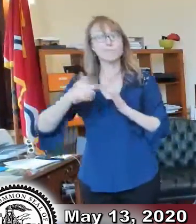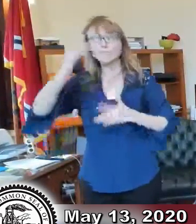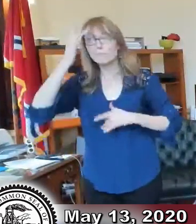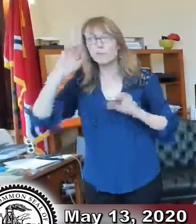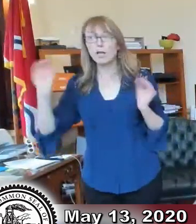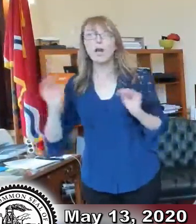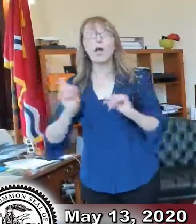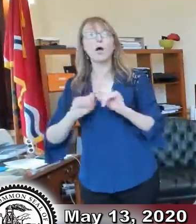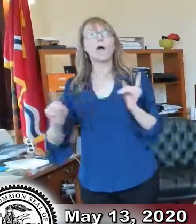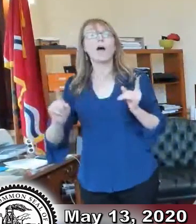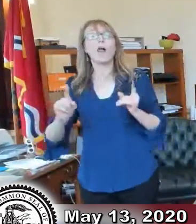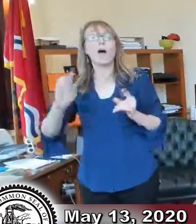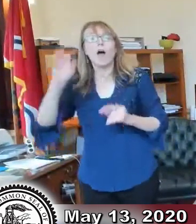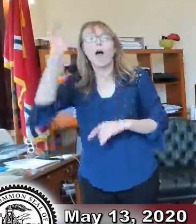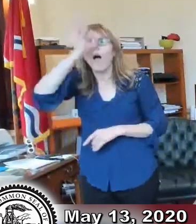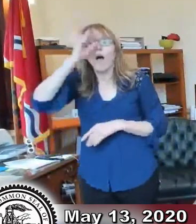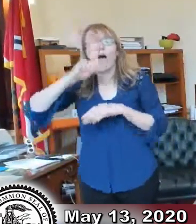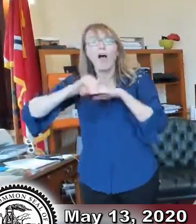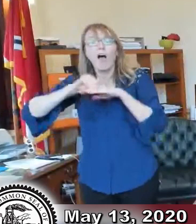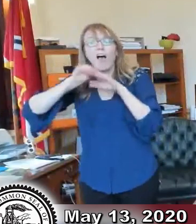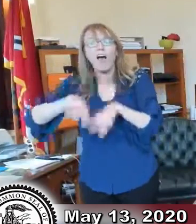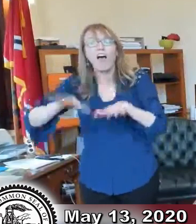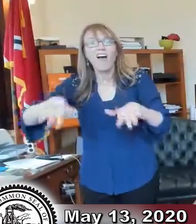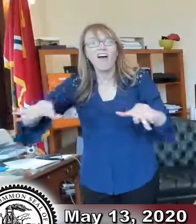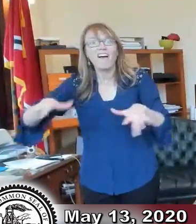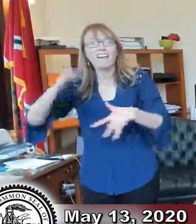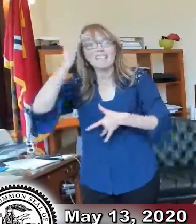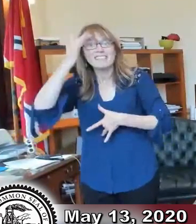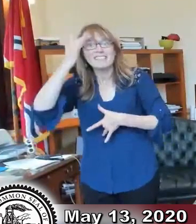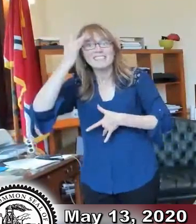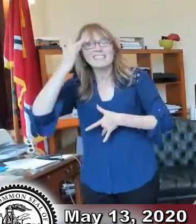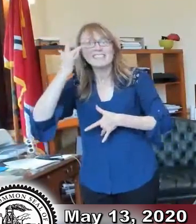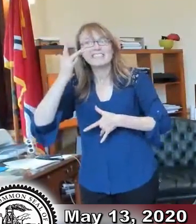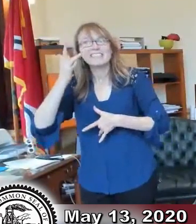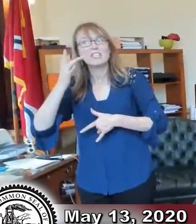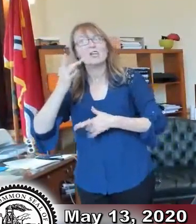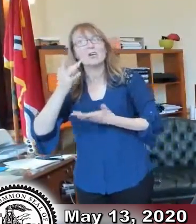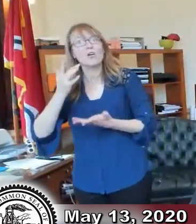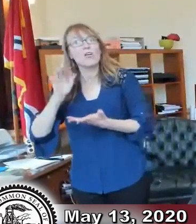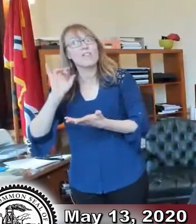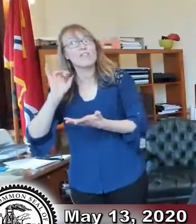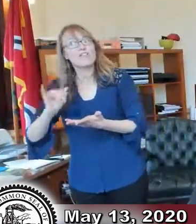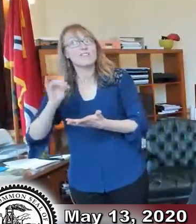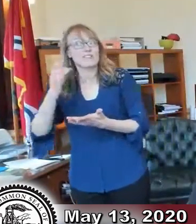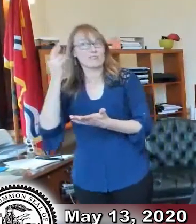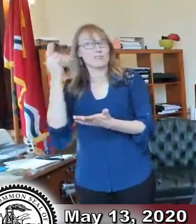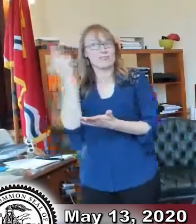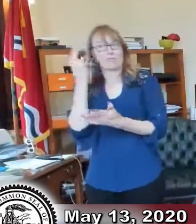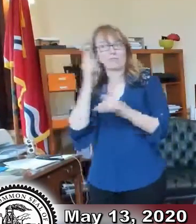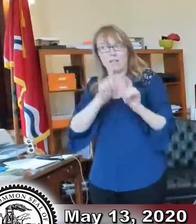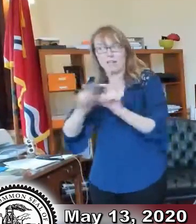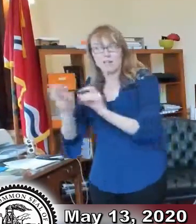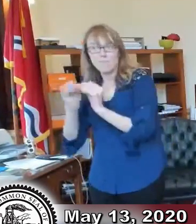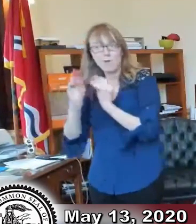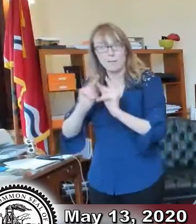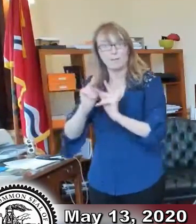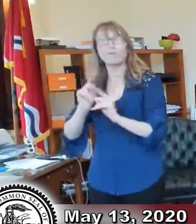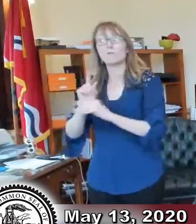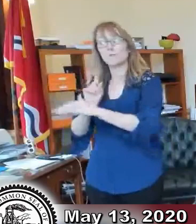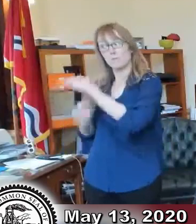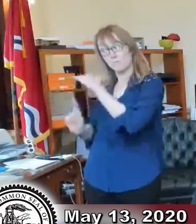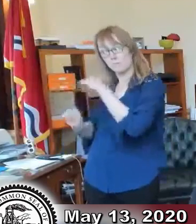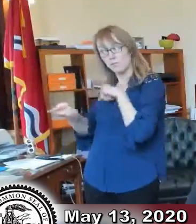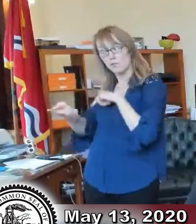spreading the virus without knowing it. So that's the point of testing more people. A couple of